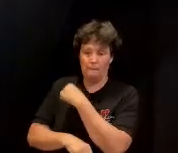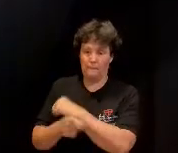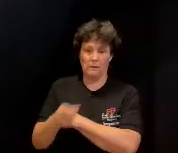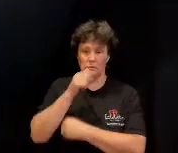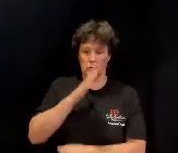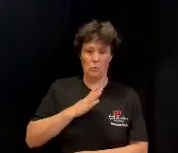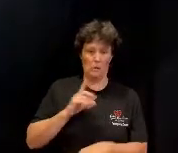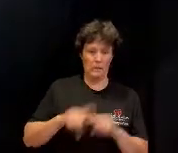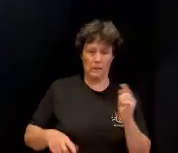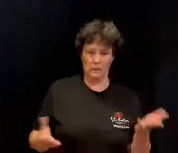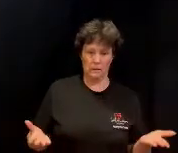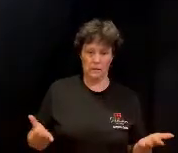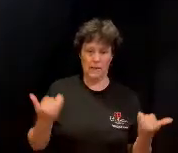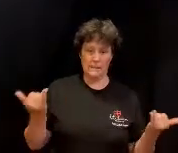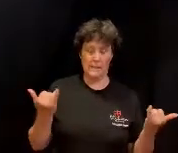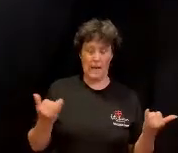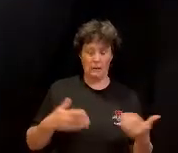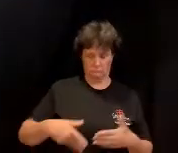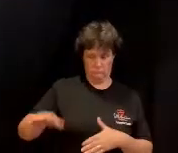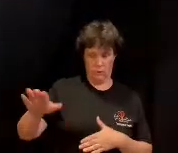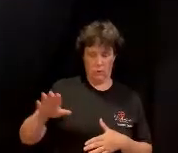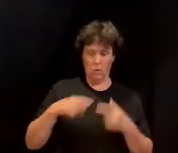And he tells her, he said, now go and sin no more.